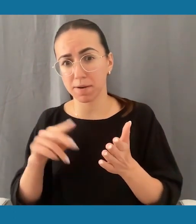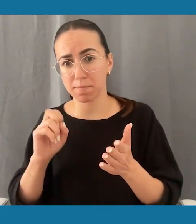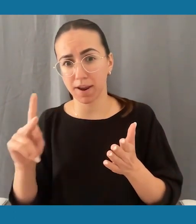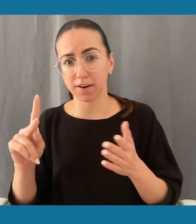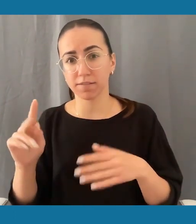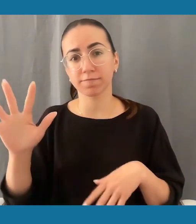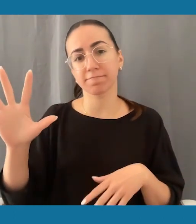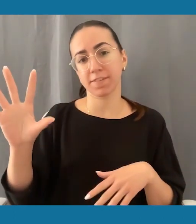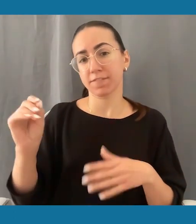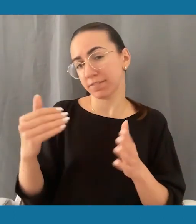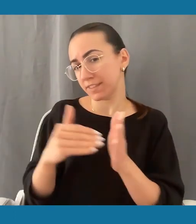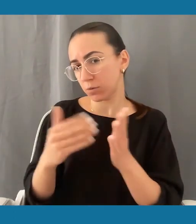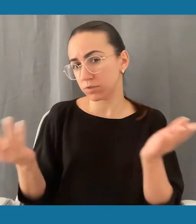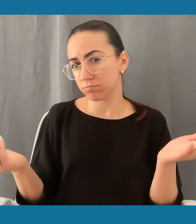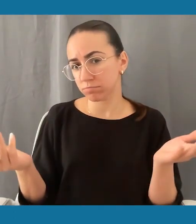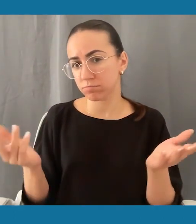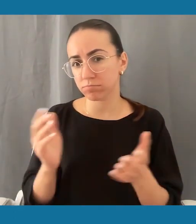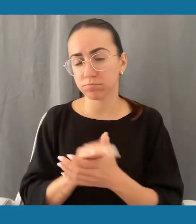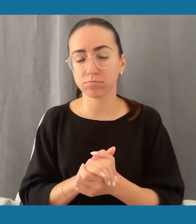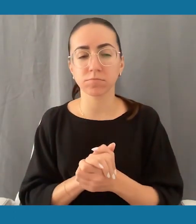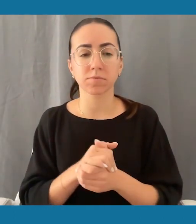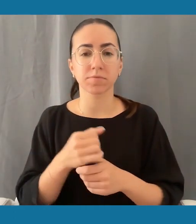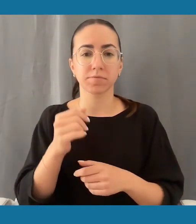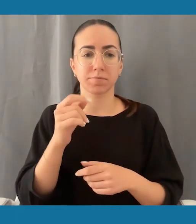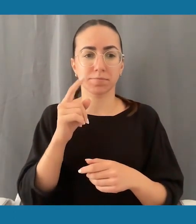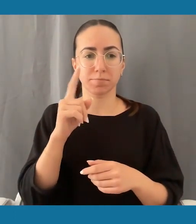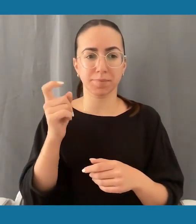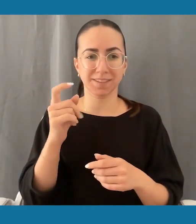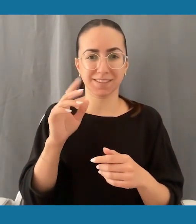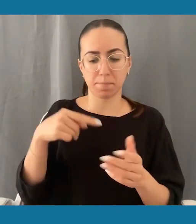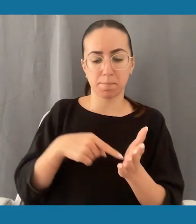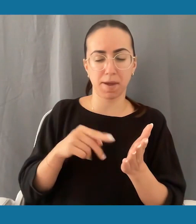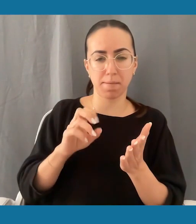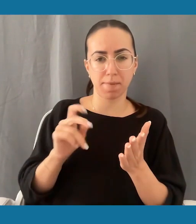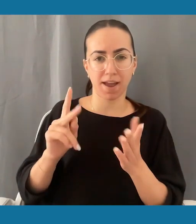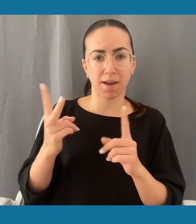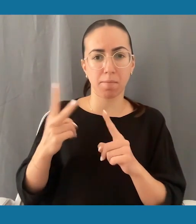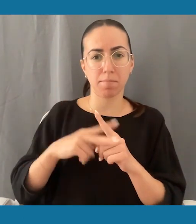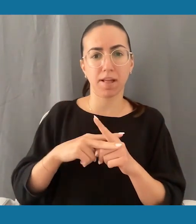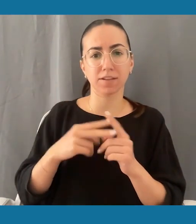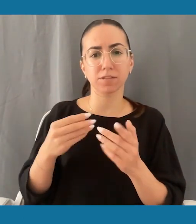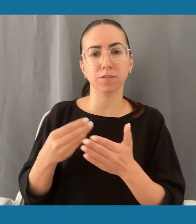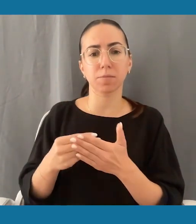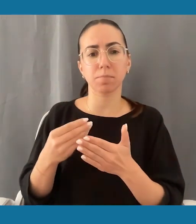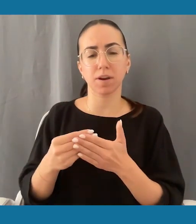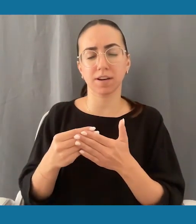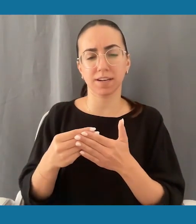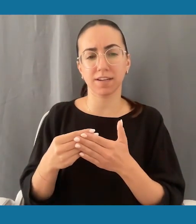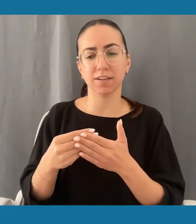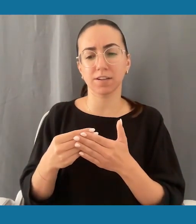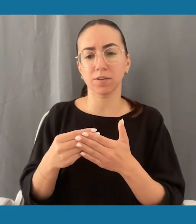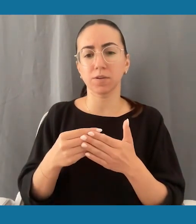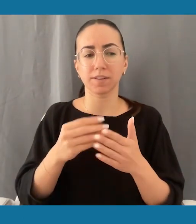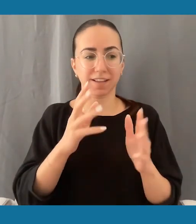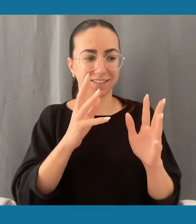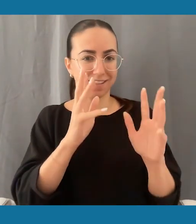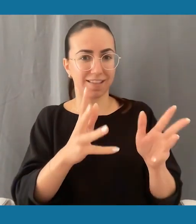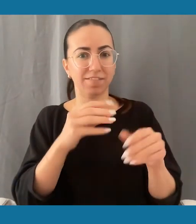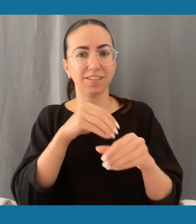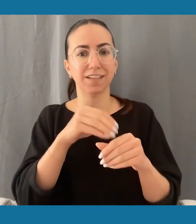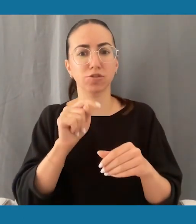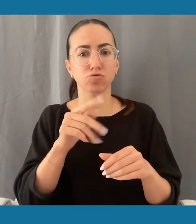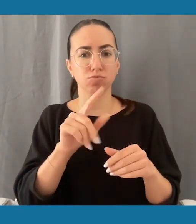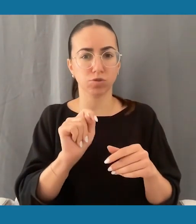only $50,000, because the payback only applies to the money that remains in the trust when